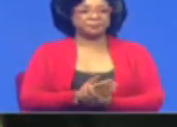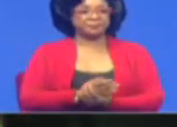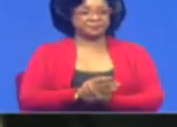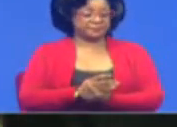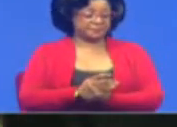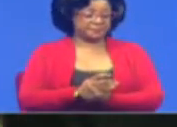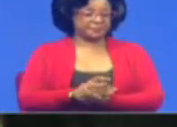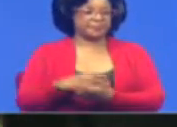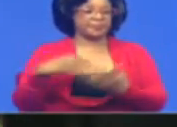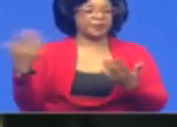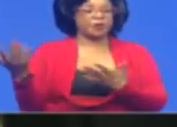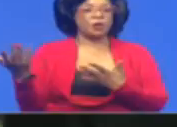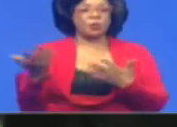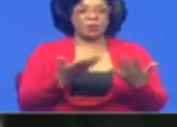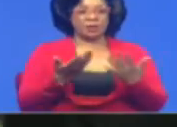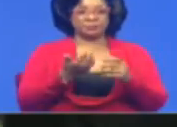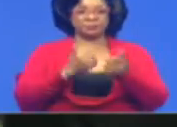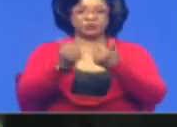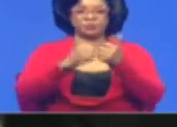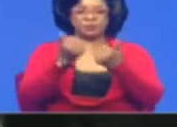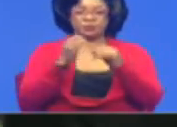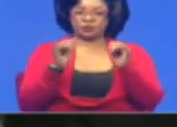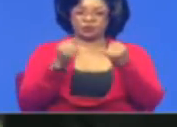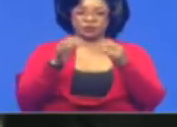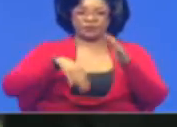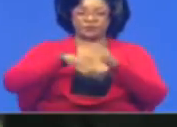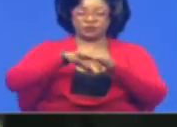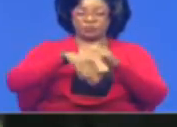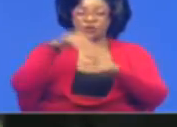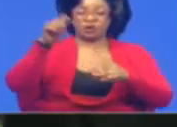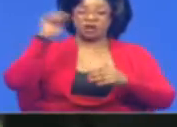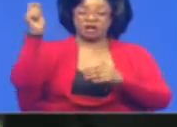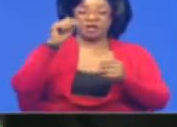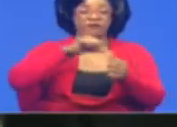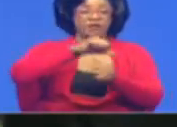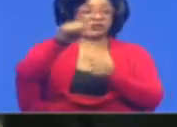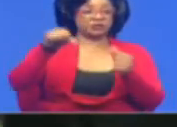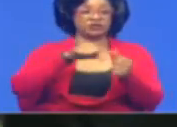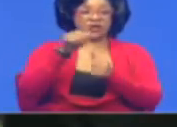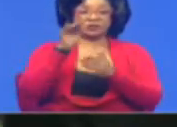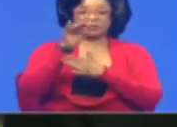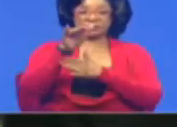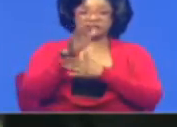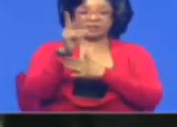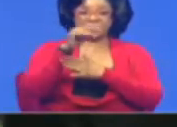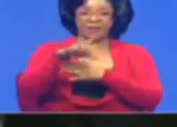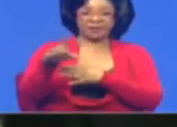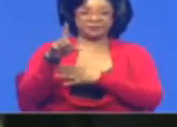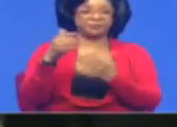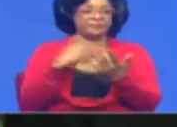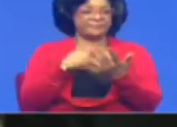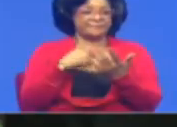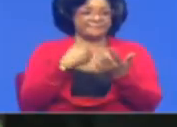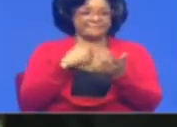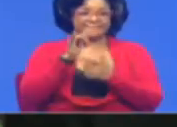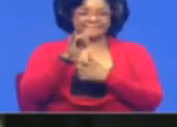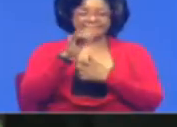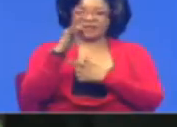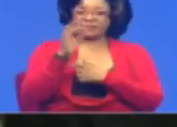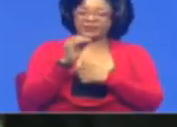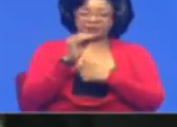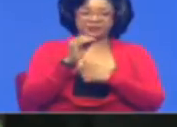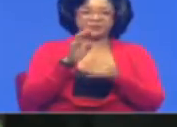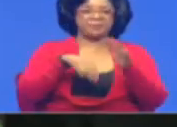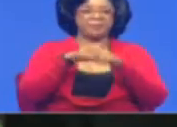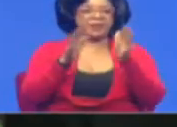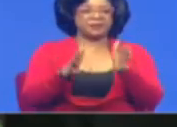Welcome. This is the sports news, and the Football Kenya Federation has asked Premier League clubs to submit names of 30 players and